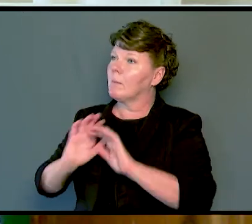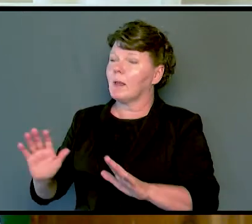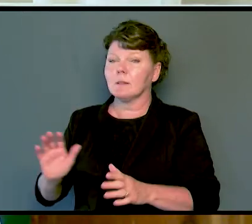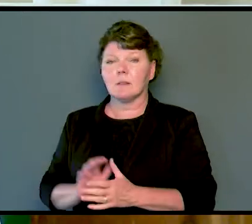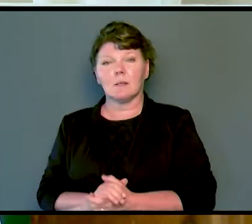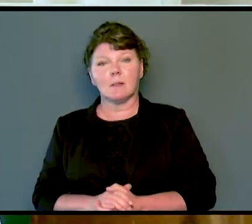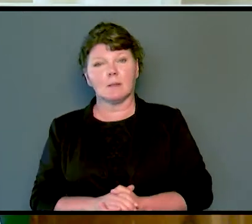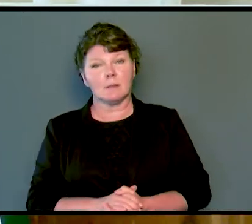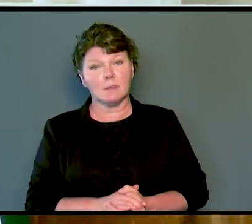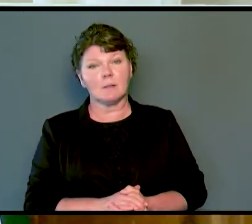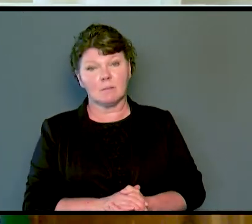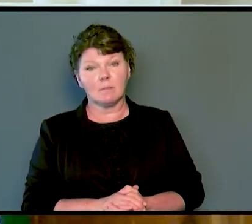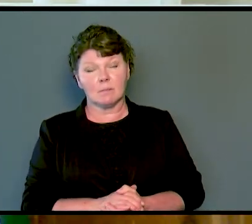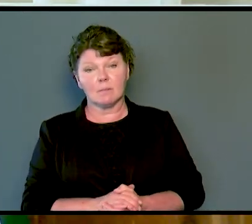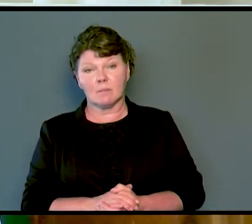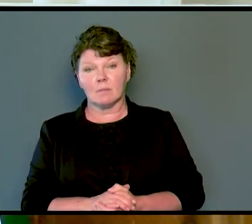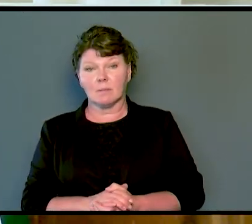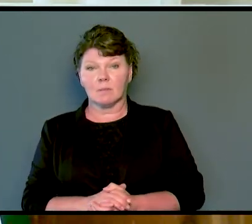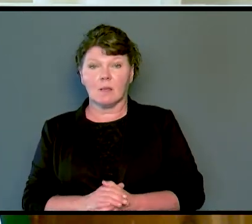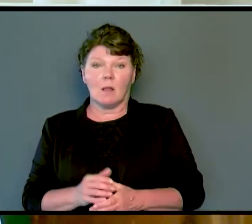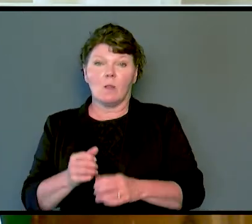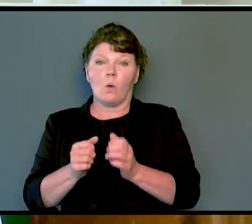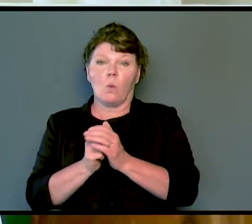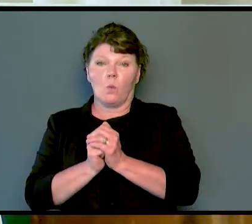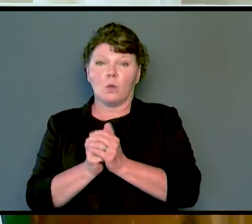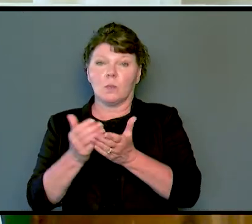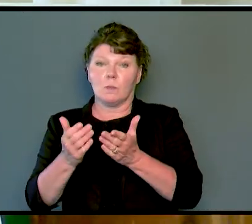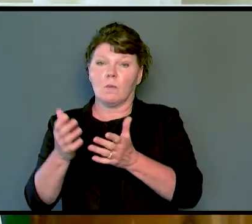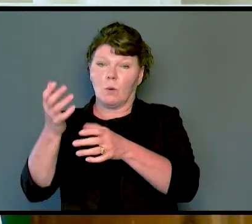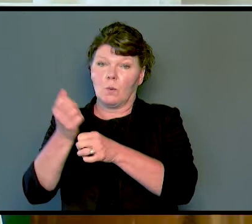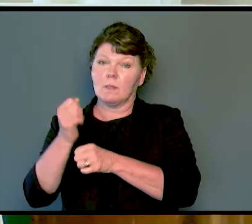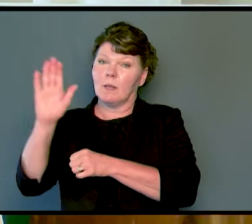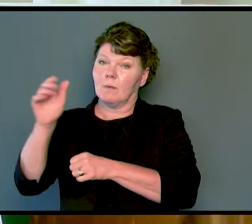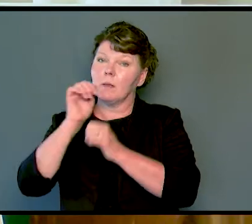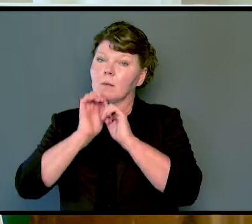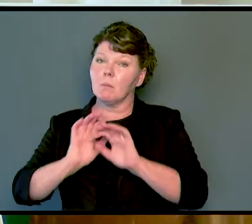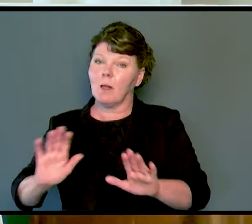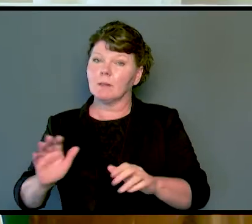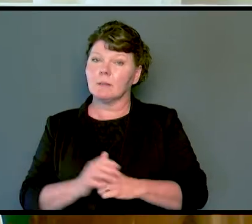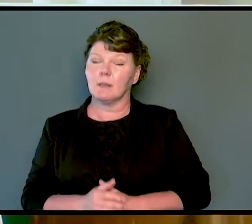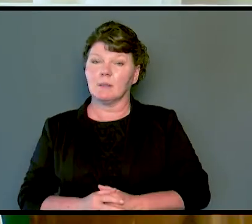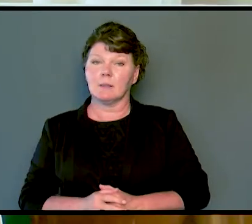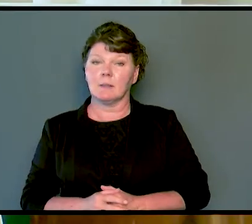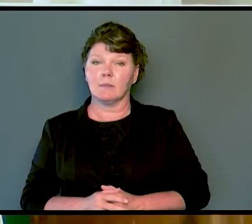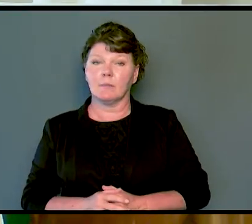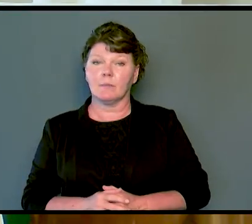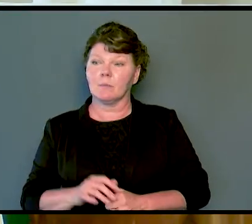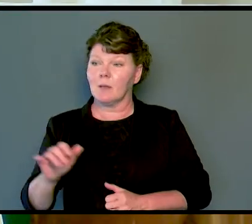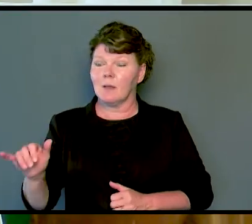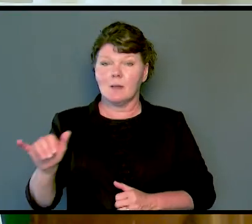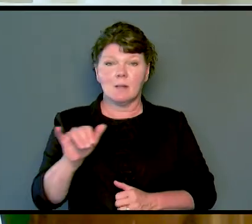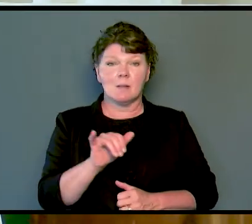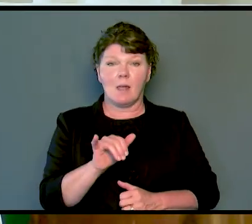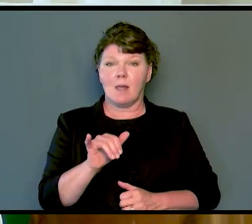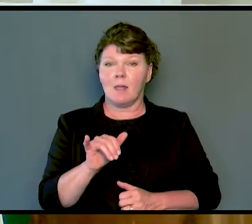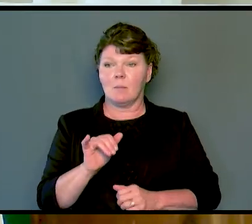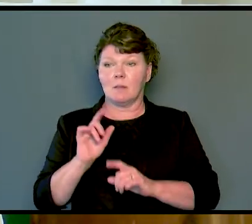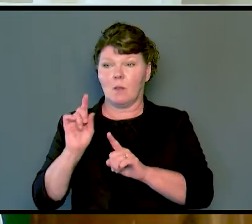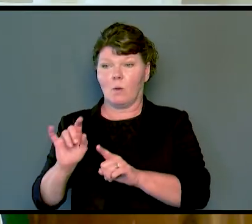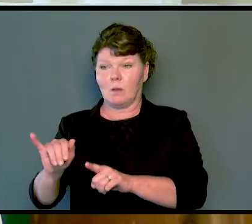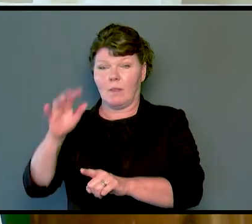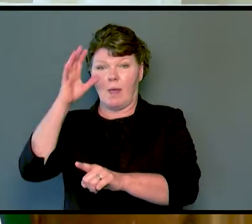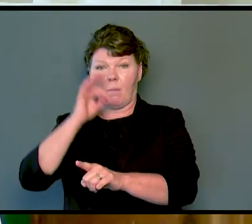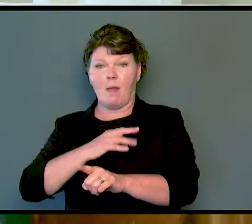receive his blessings, which we receive in our worship services. He comes to us in worship services just as he came